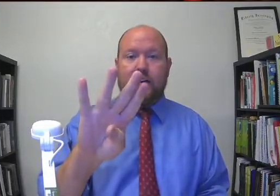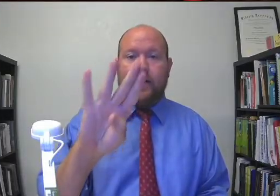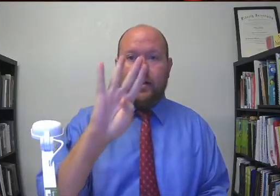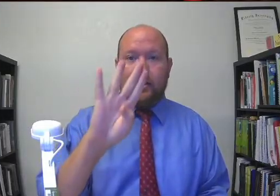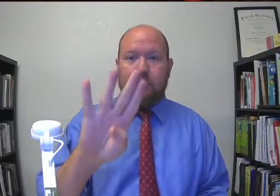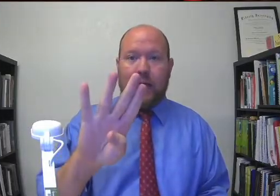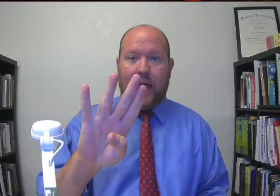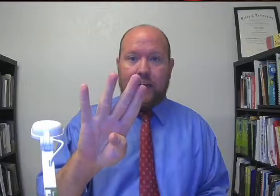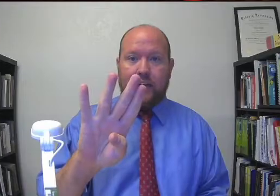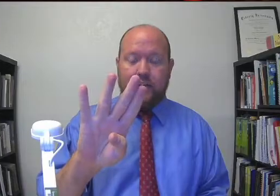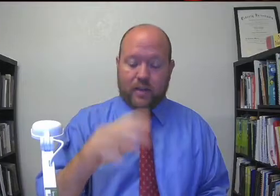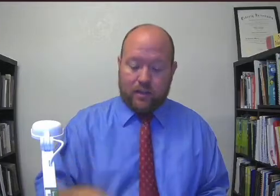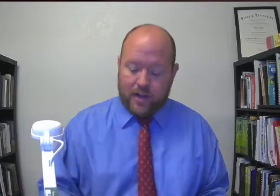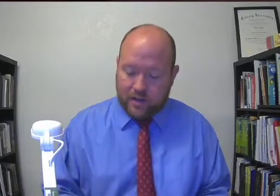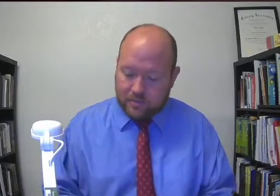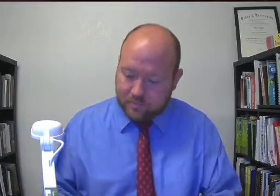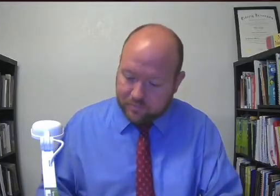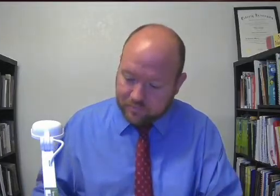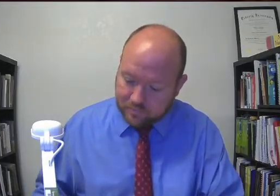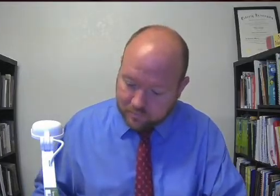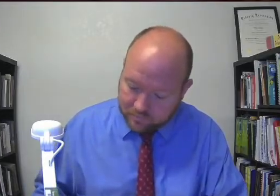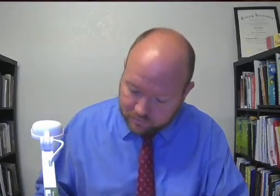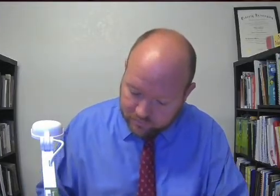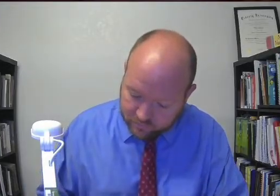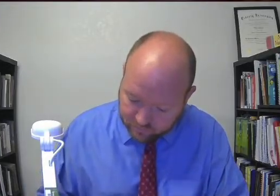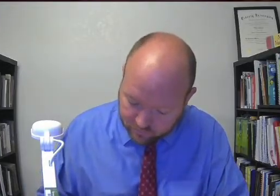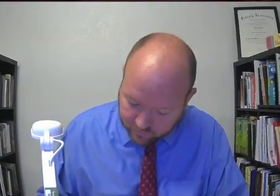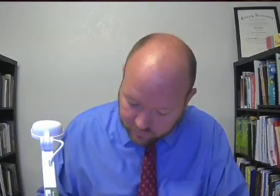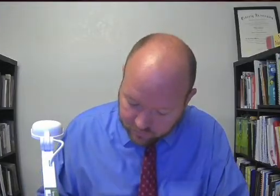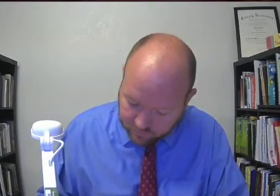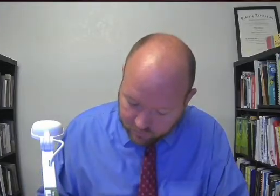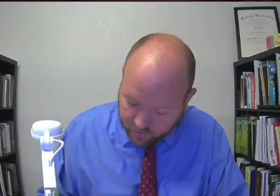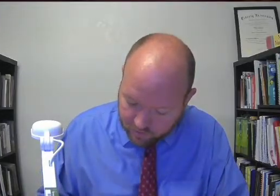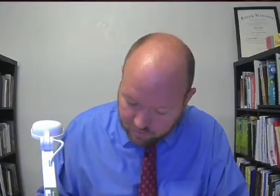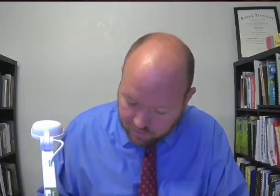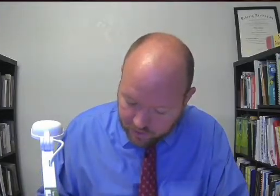P-a-k. Pack. Can you write it?